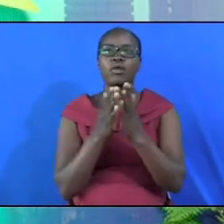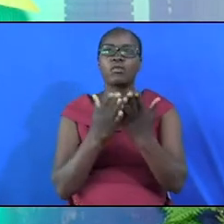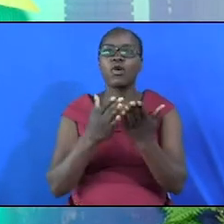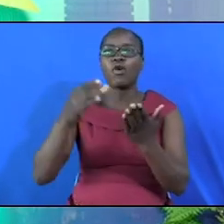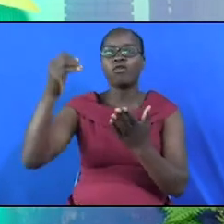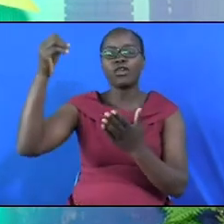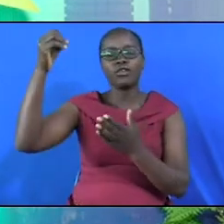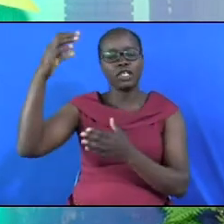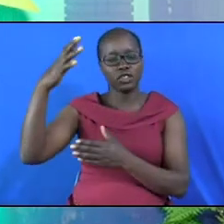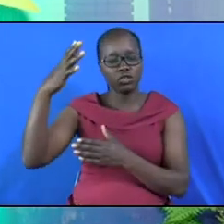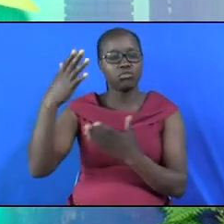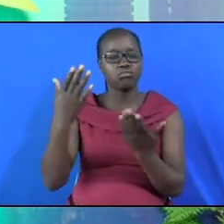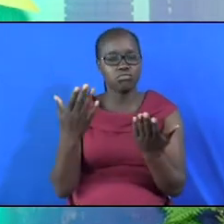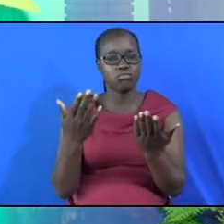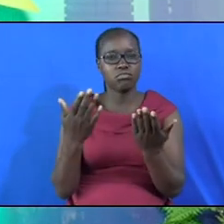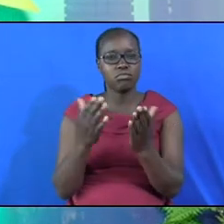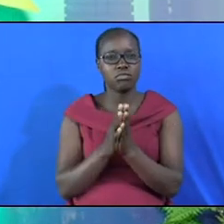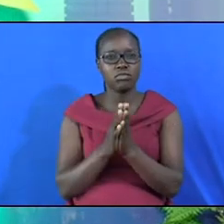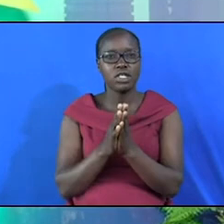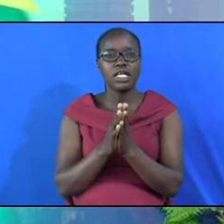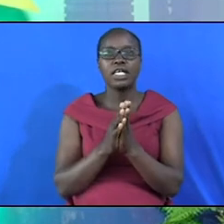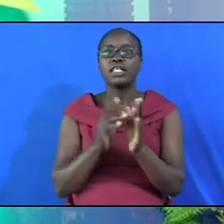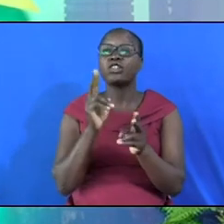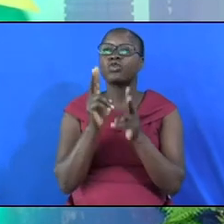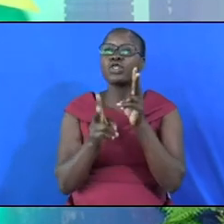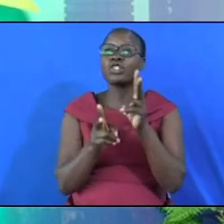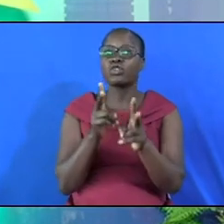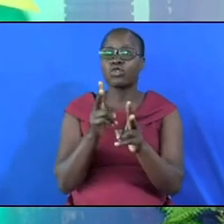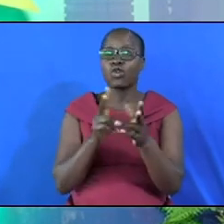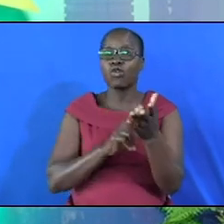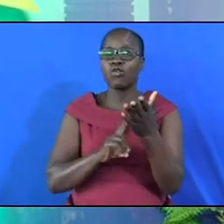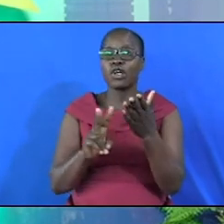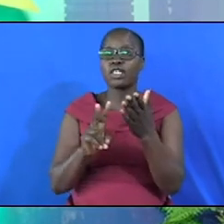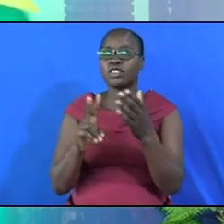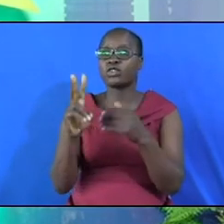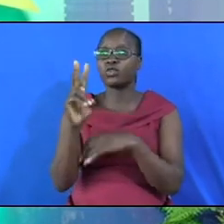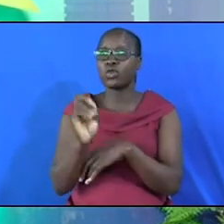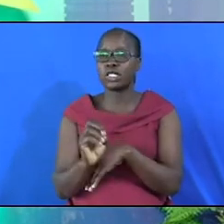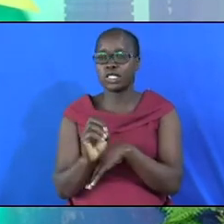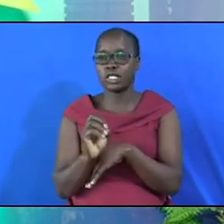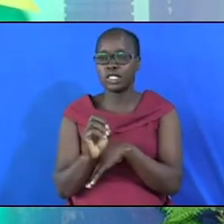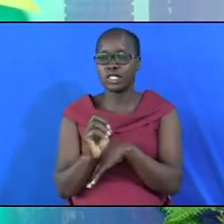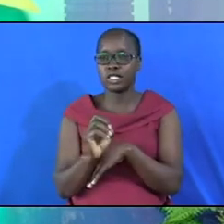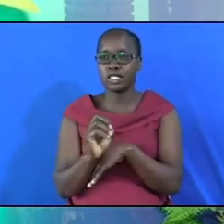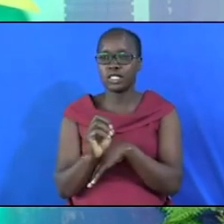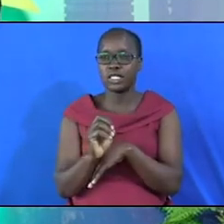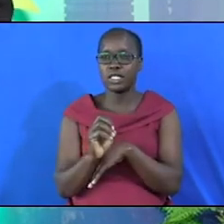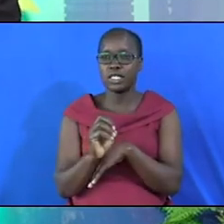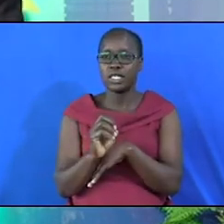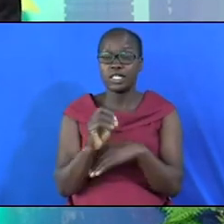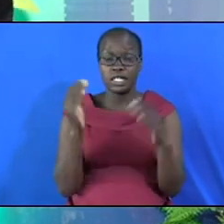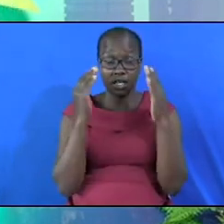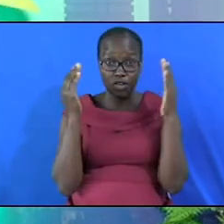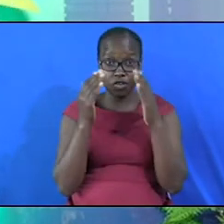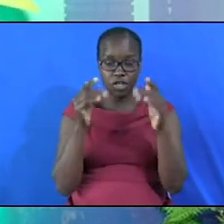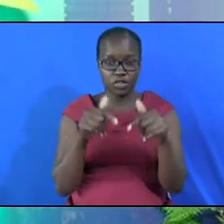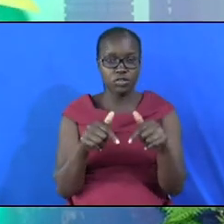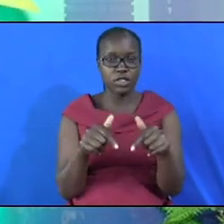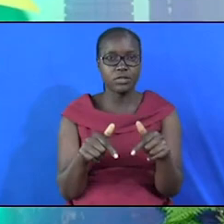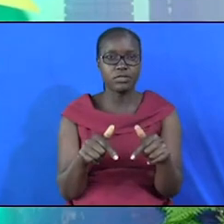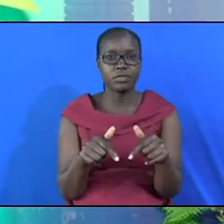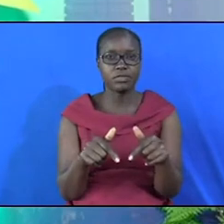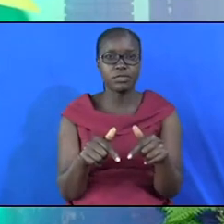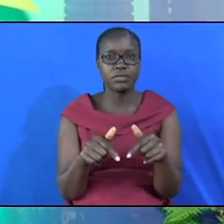book of Revelation 22, verses 20. That is our focus today.